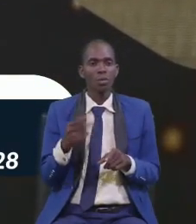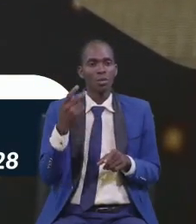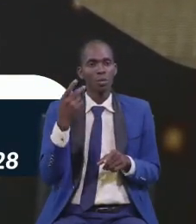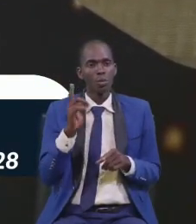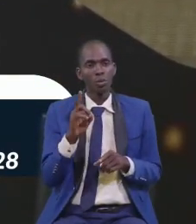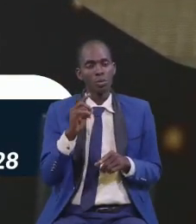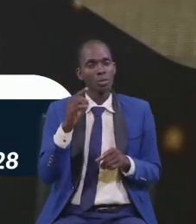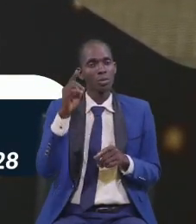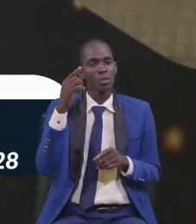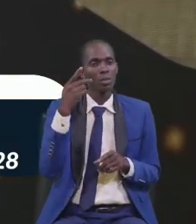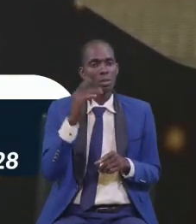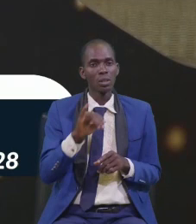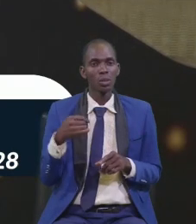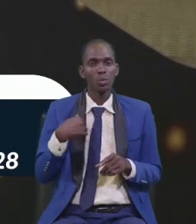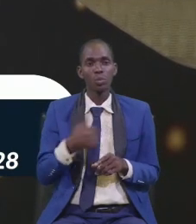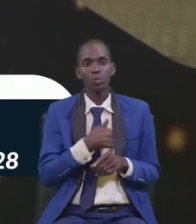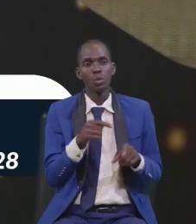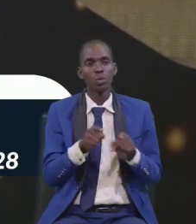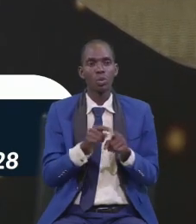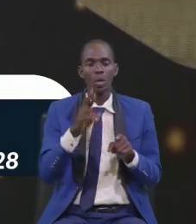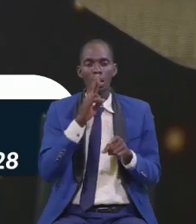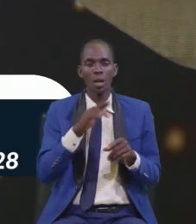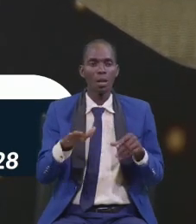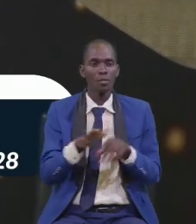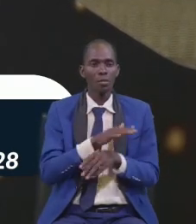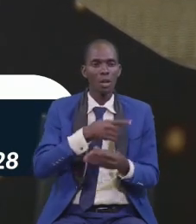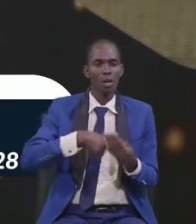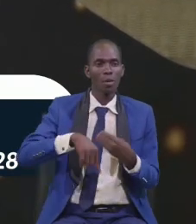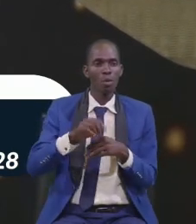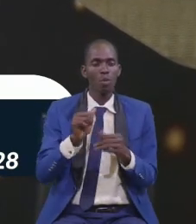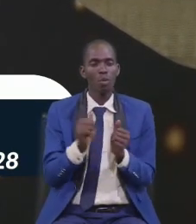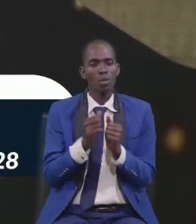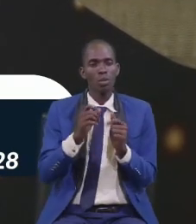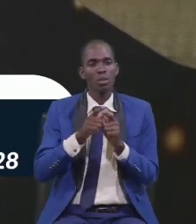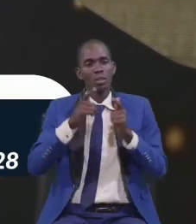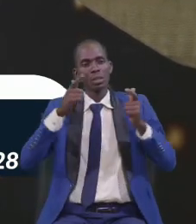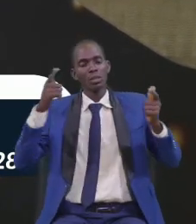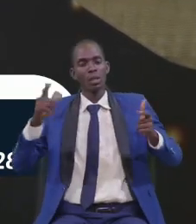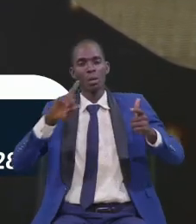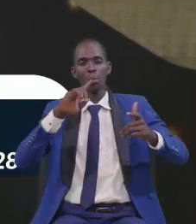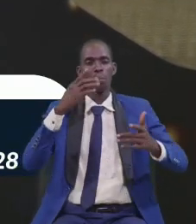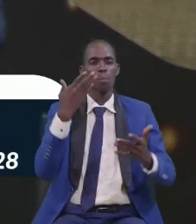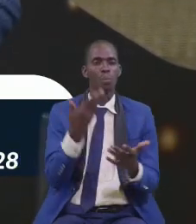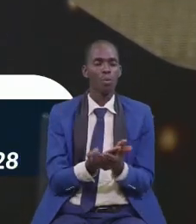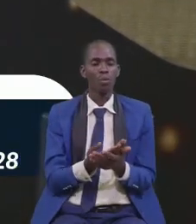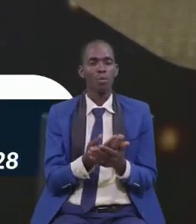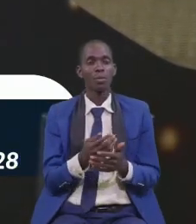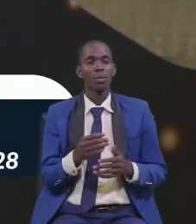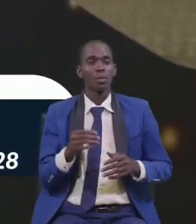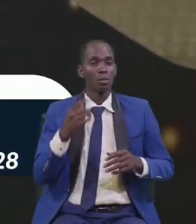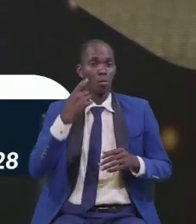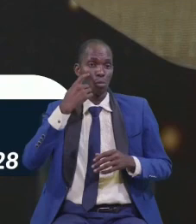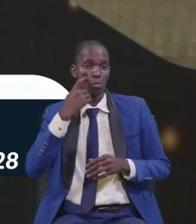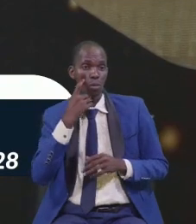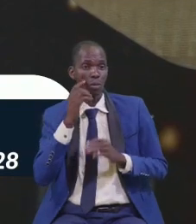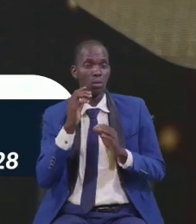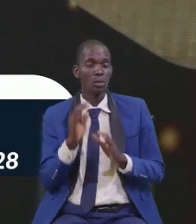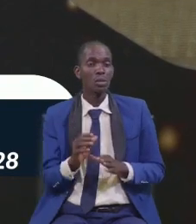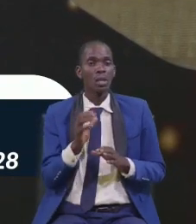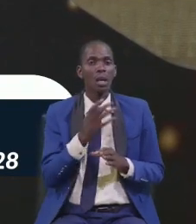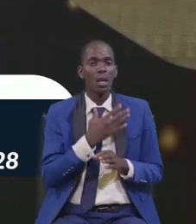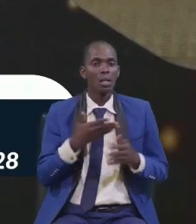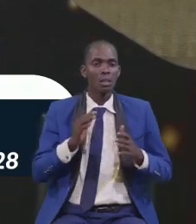a cloud of witnesses, let us lay aside every weight and the sin which does so